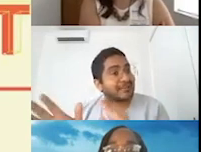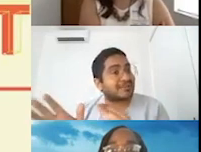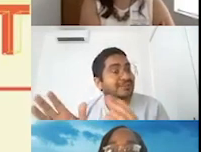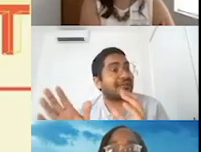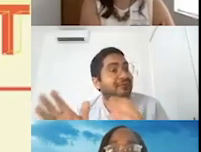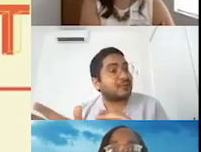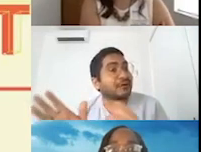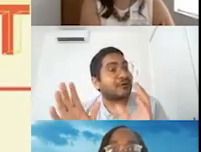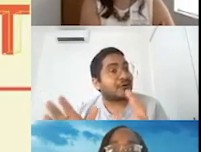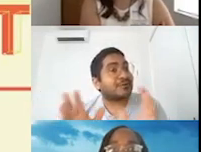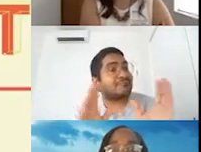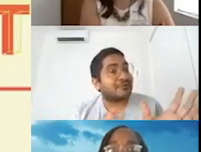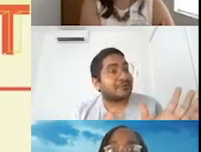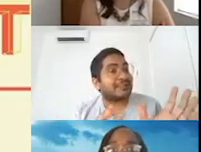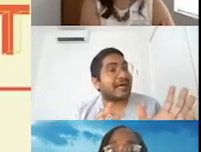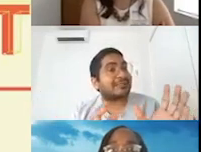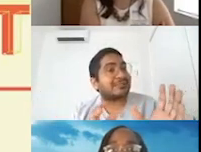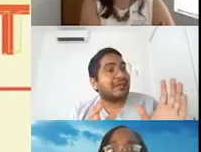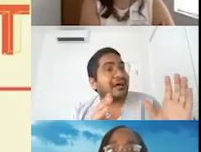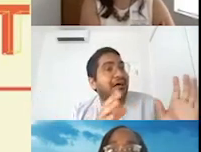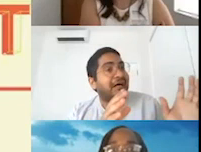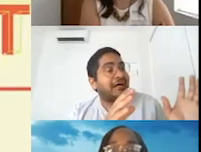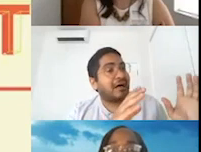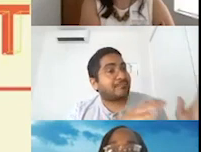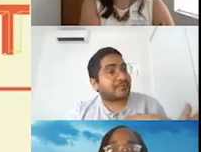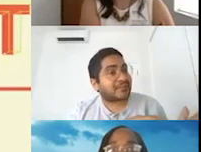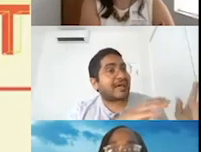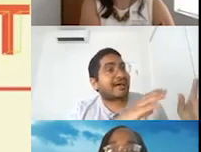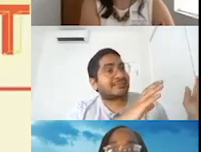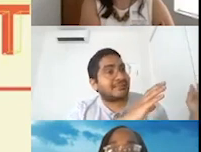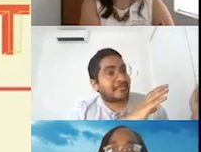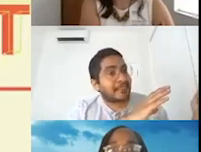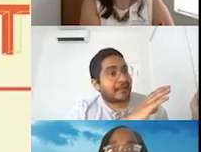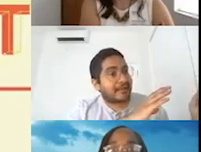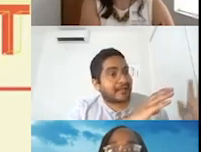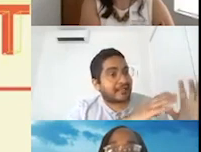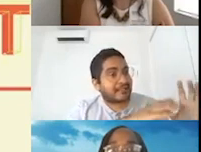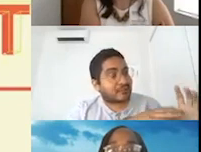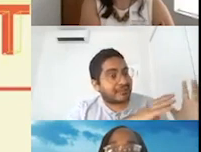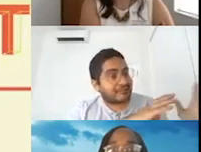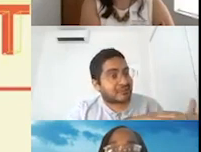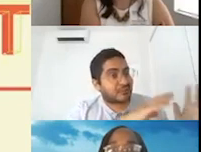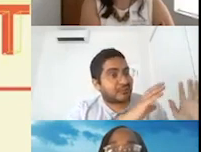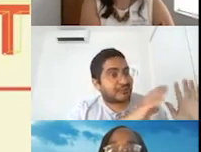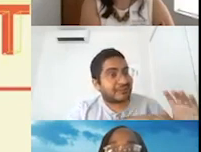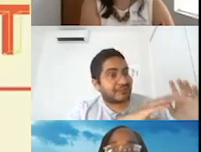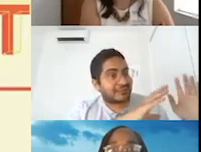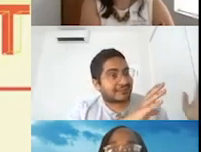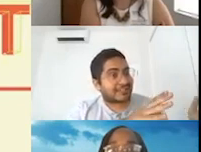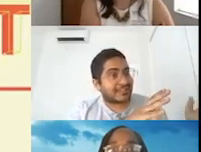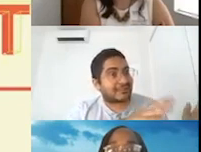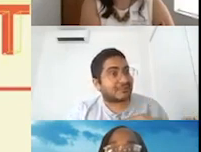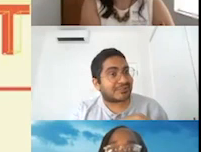as opposed to say, if you are an urban middle class, upper caste, you know, individual